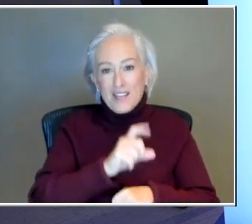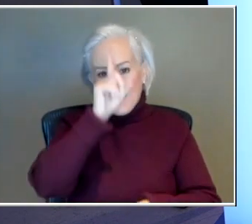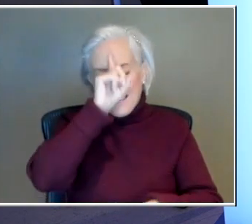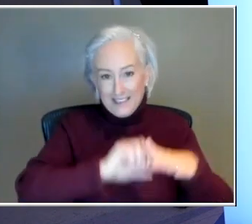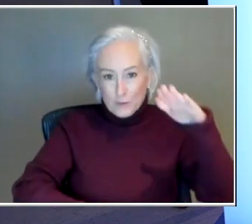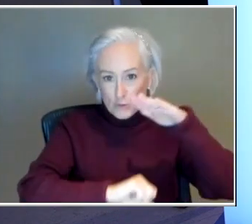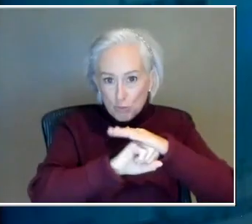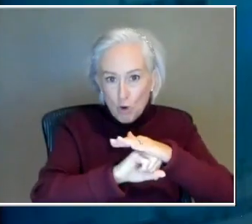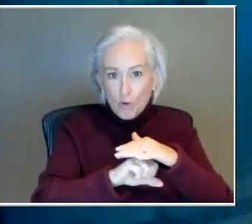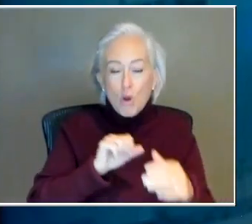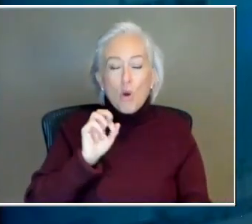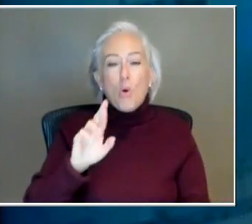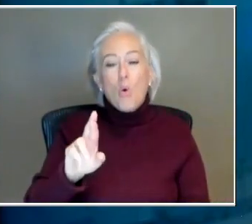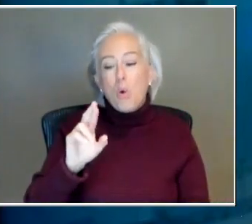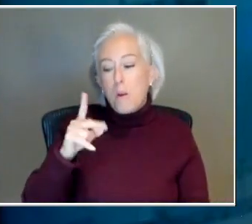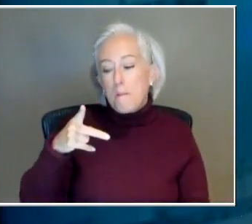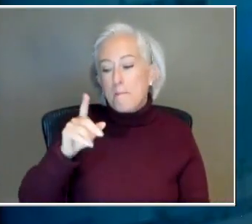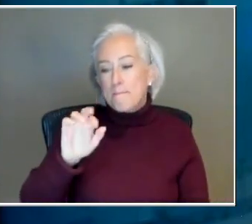our knowledge.